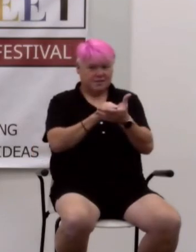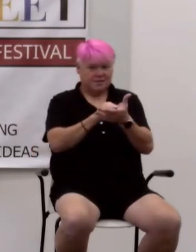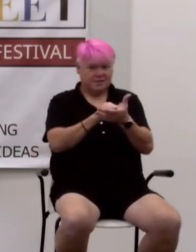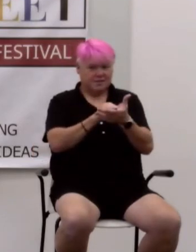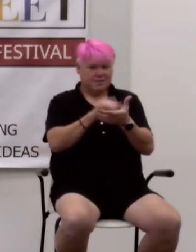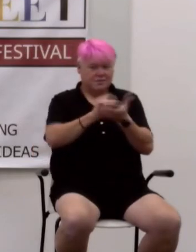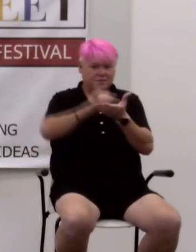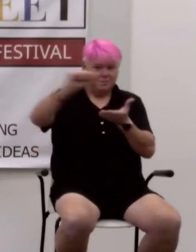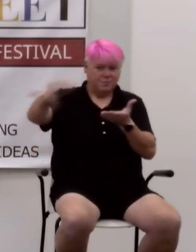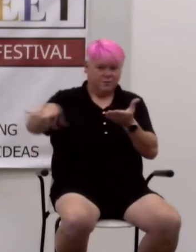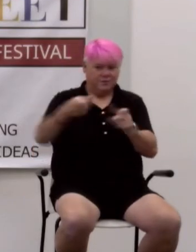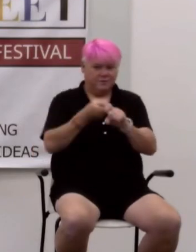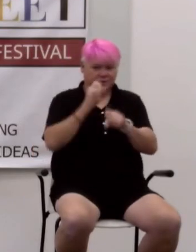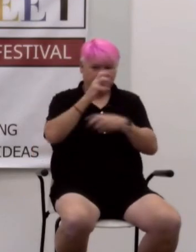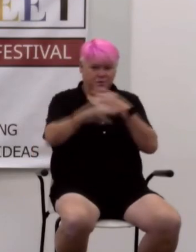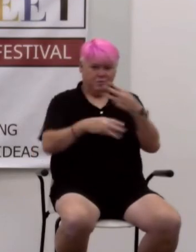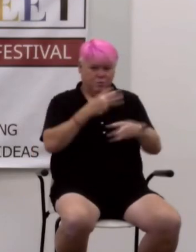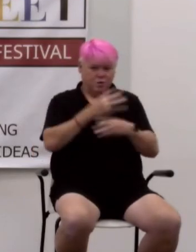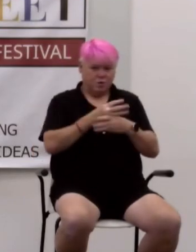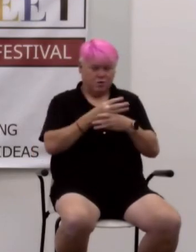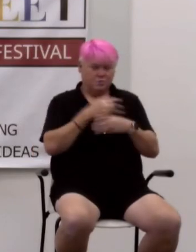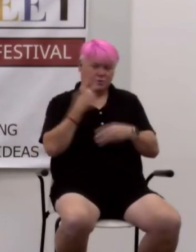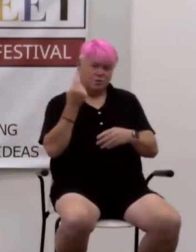a world in which your only